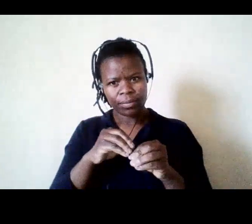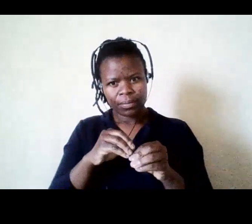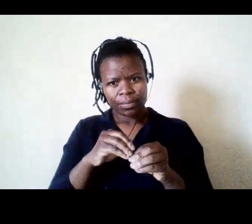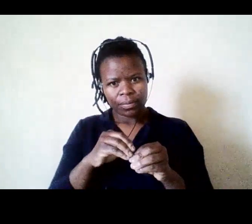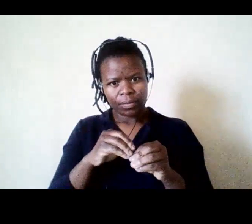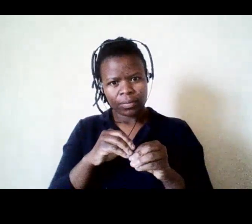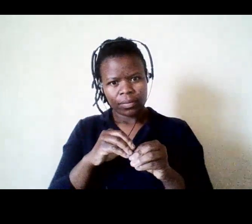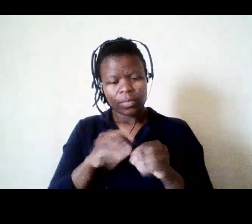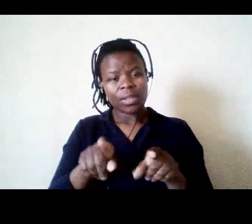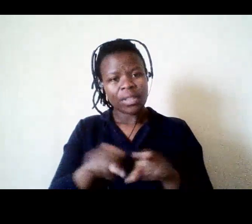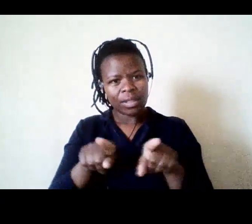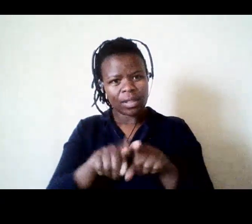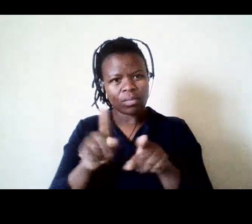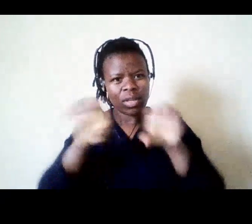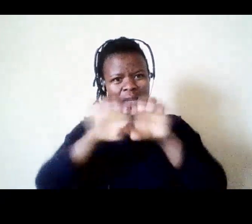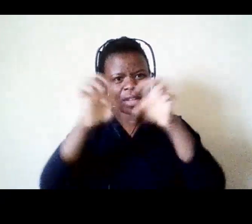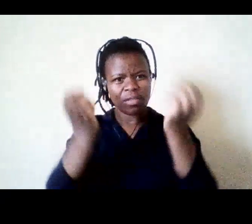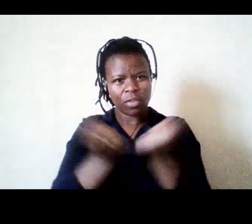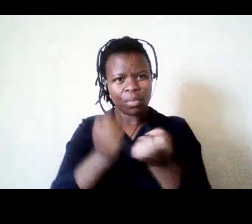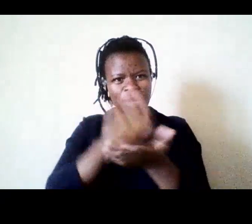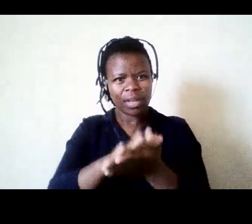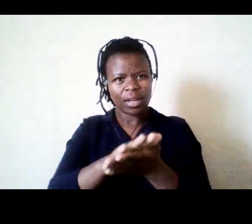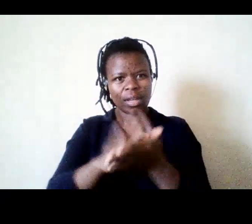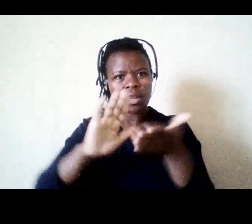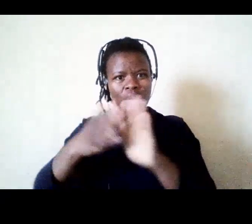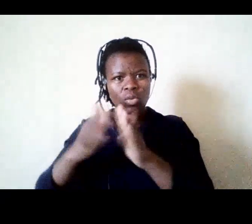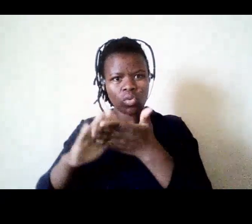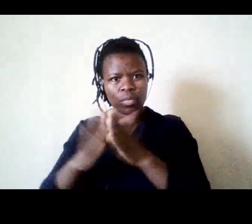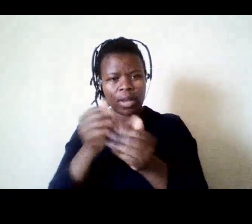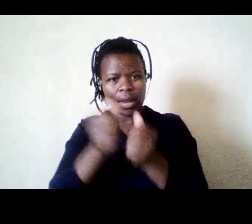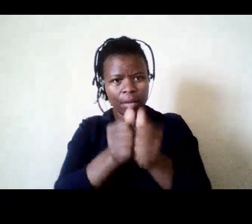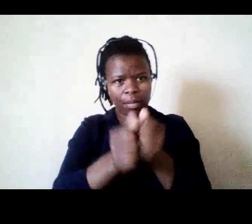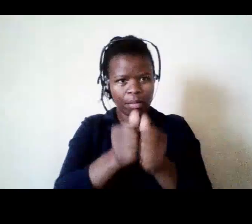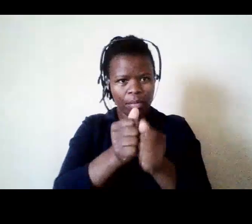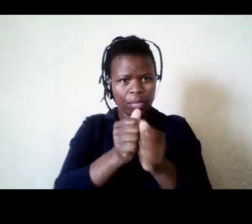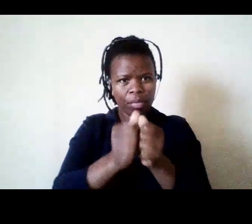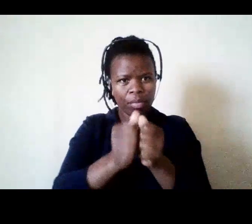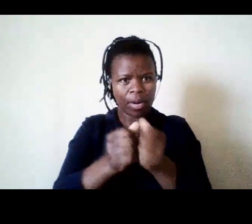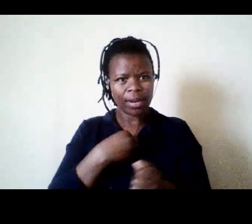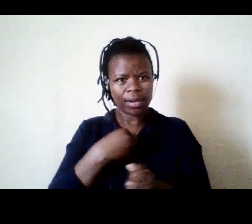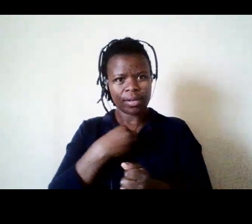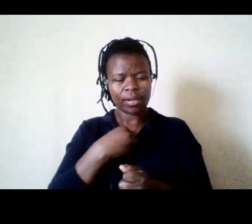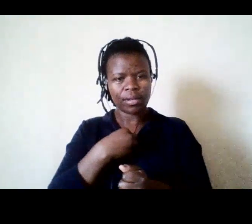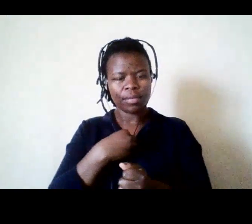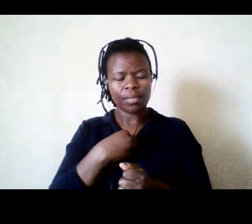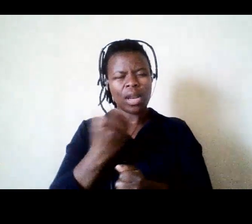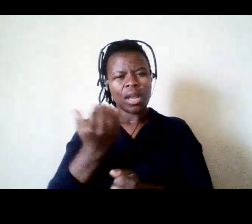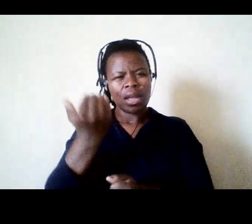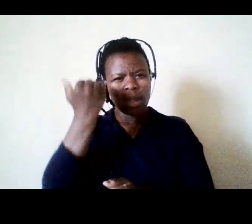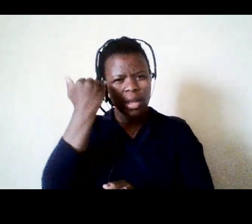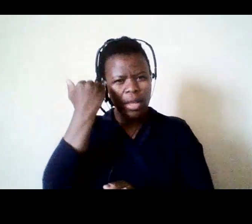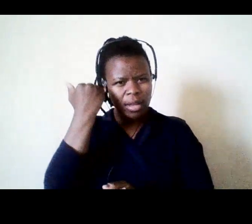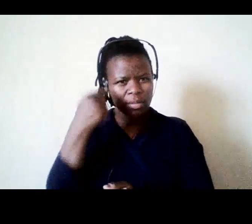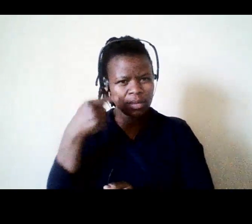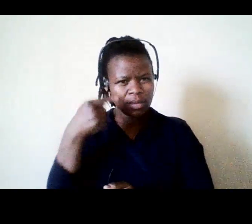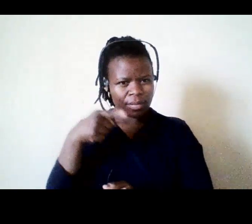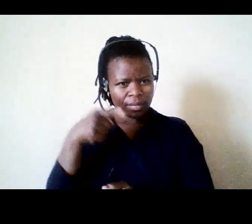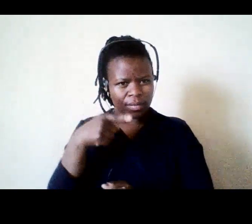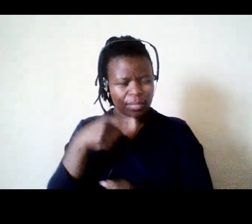community. My little brother, he experienced that as well. He was